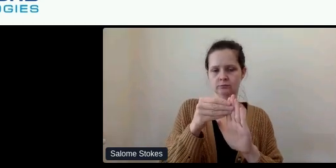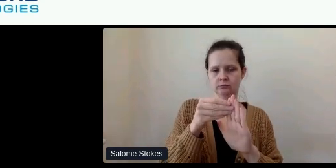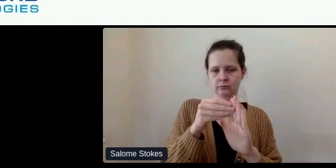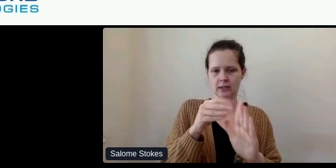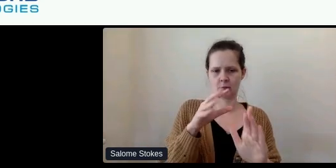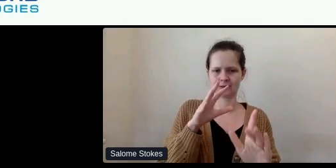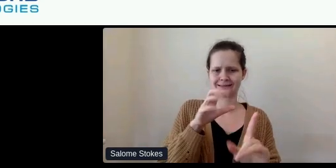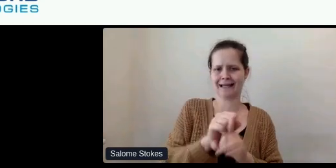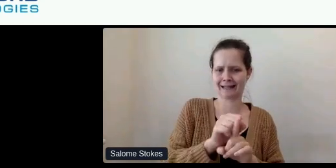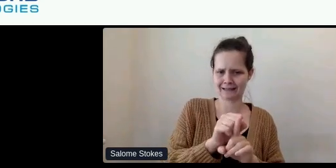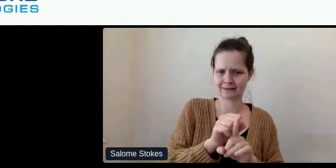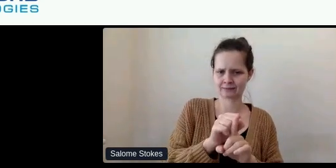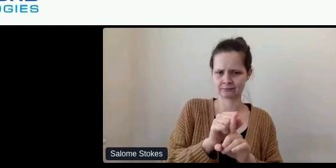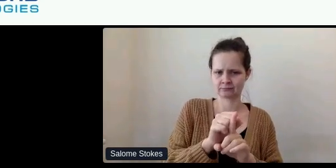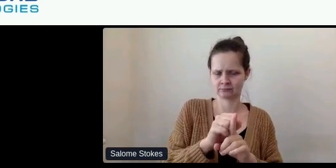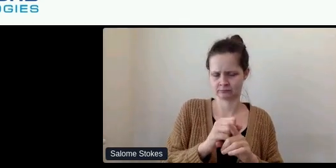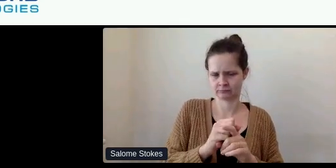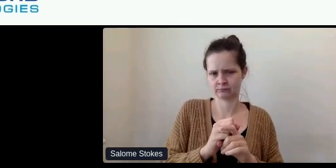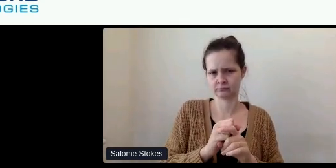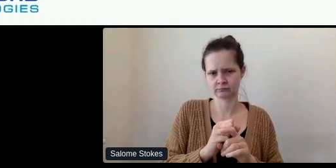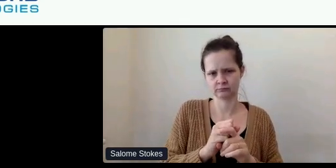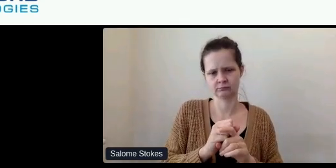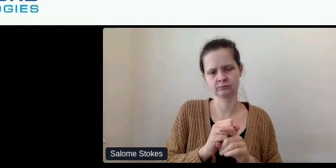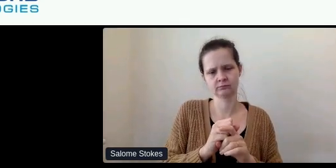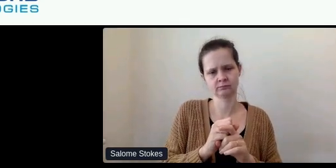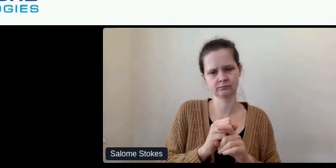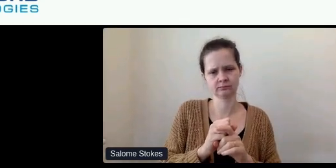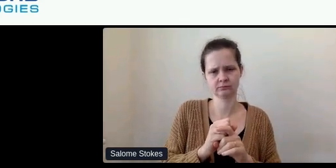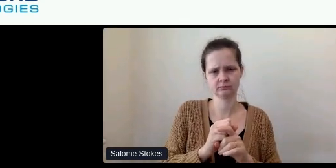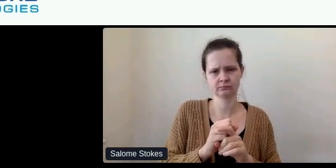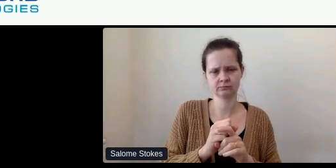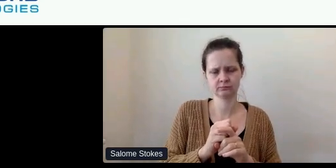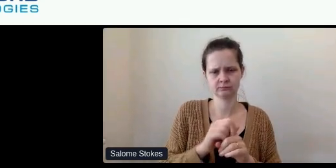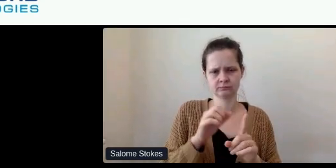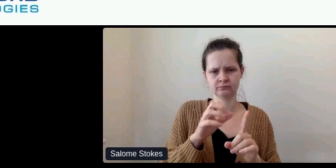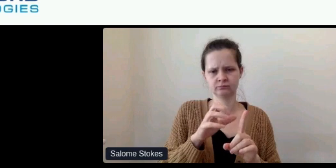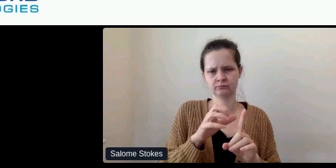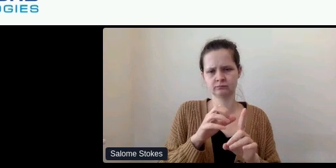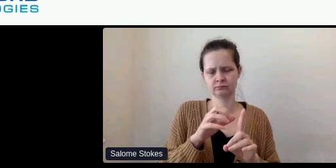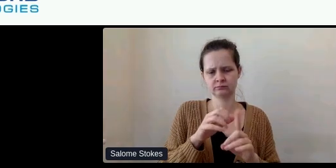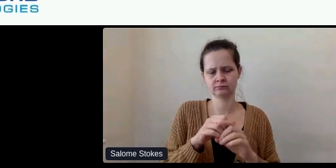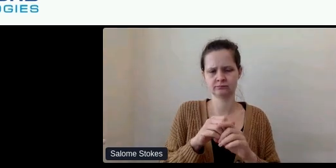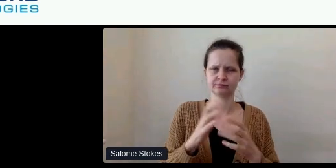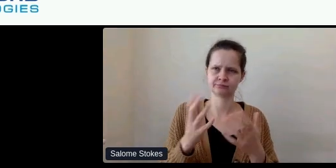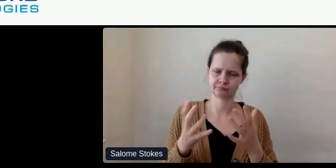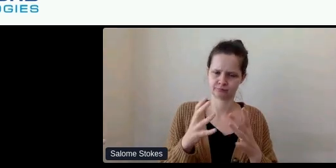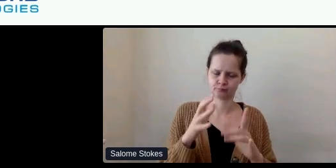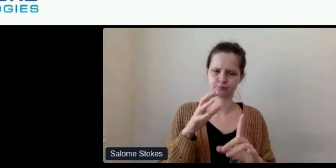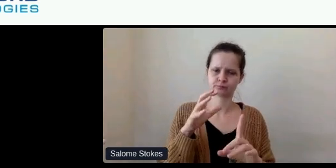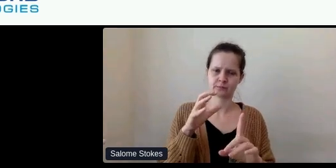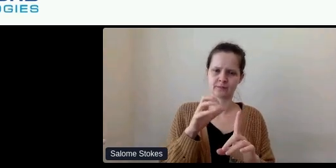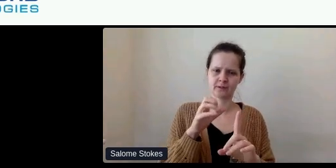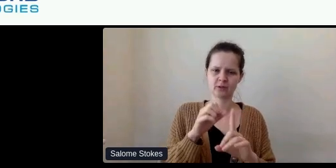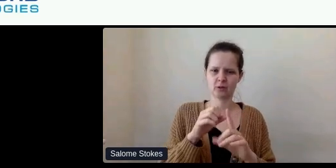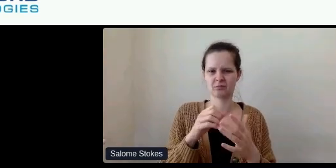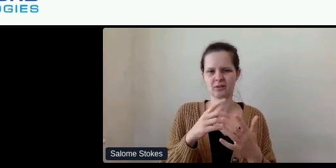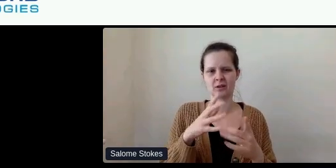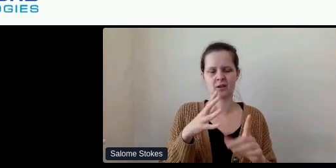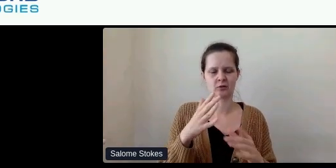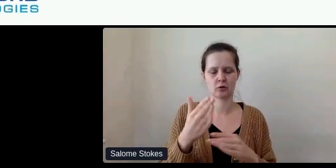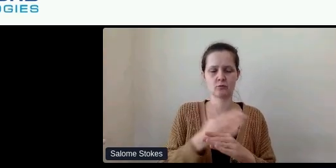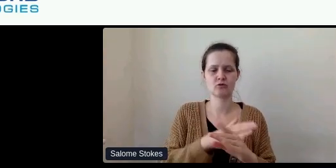it so that you can, half of the work is, well, half to 80% actually of the work is done already for